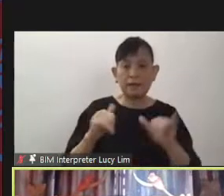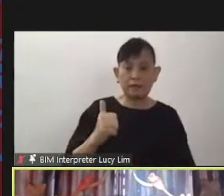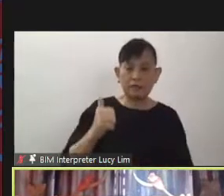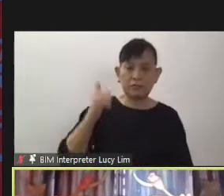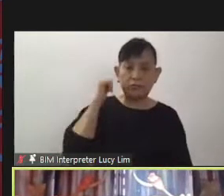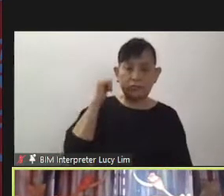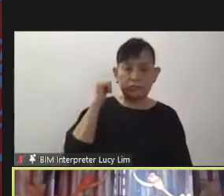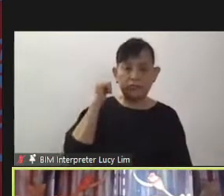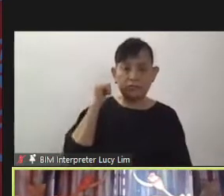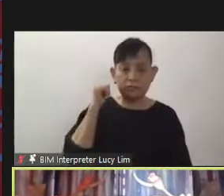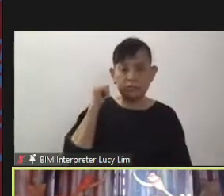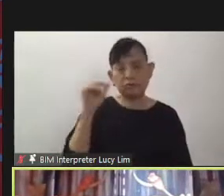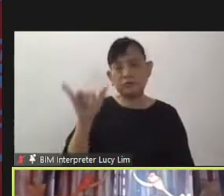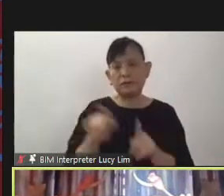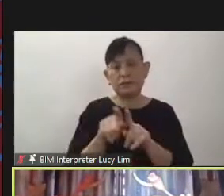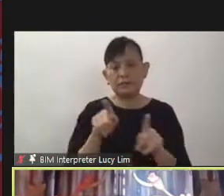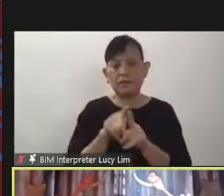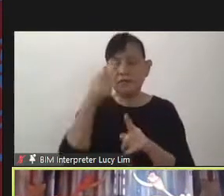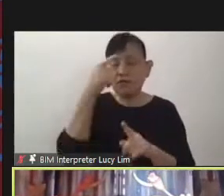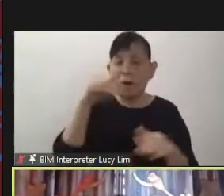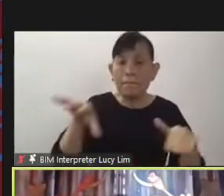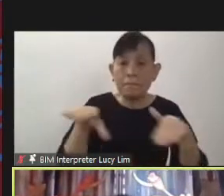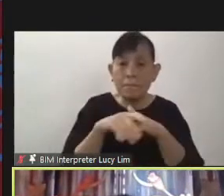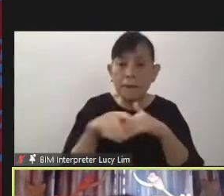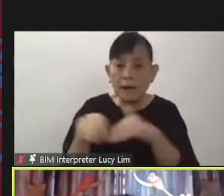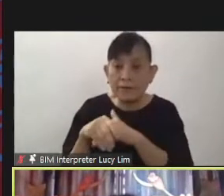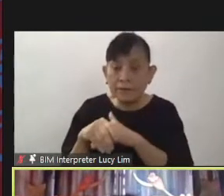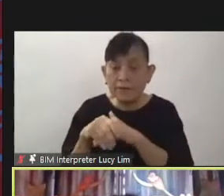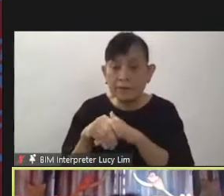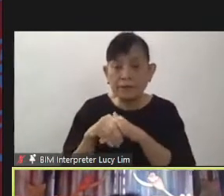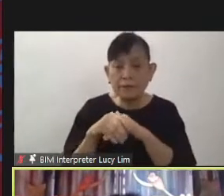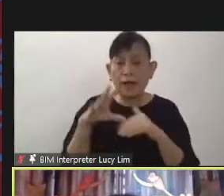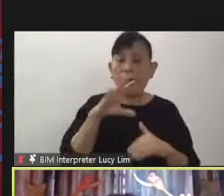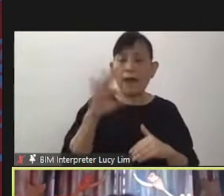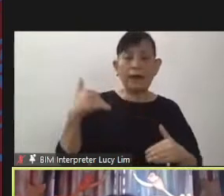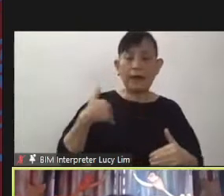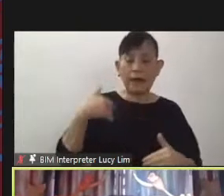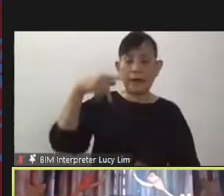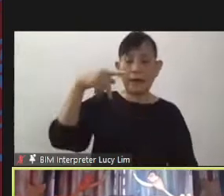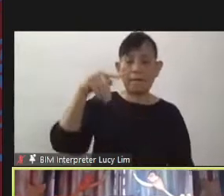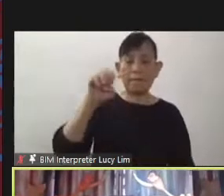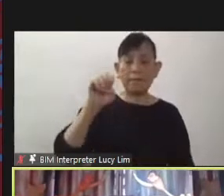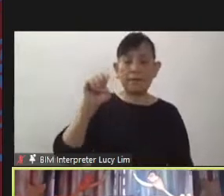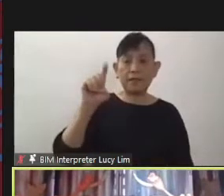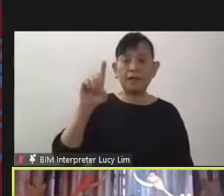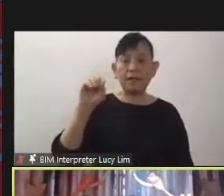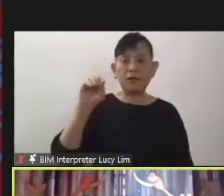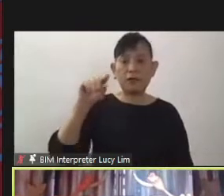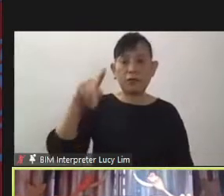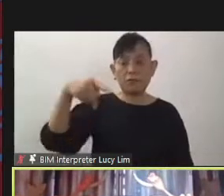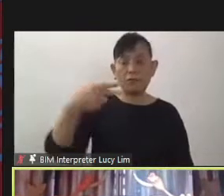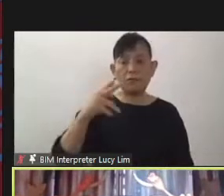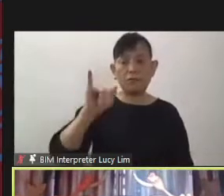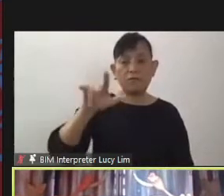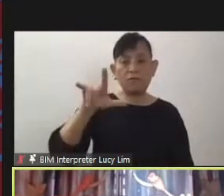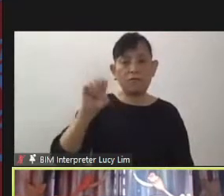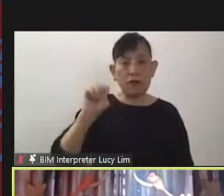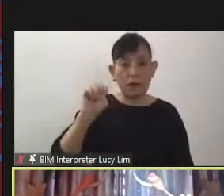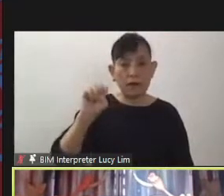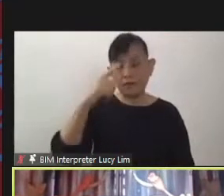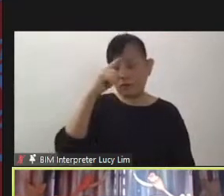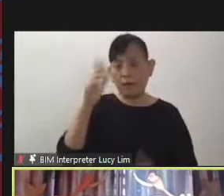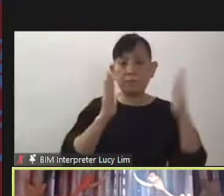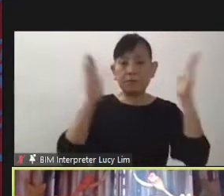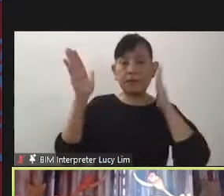child marriage, and that there is actually a lot of pedophilic material or content shared on Malaysian servers. And